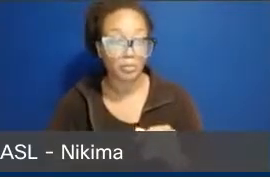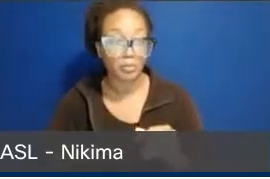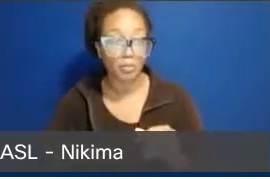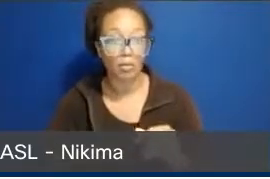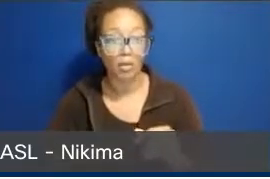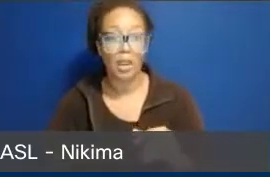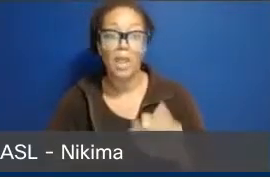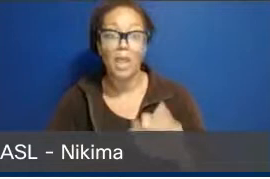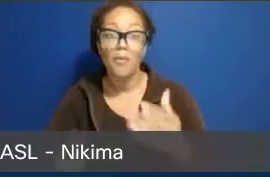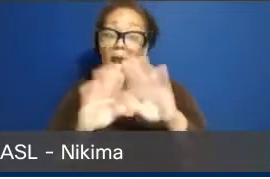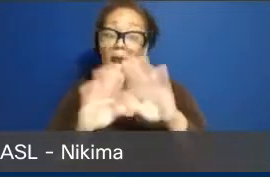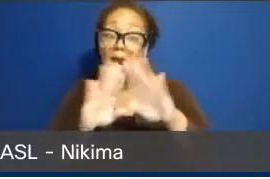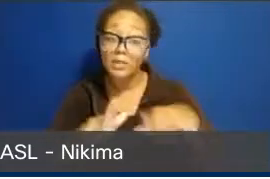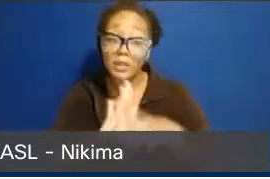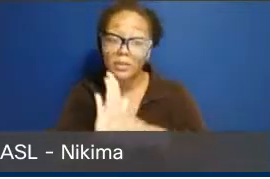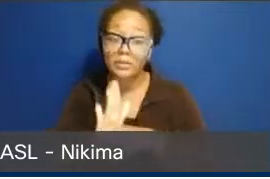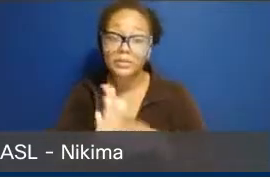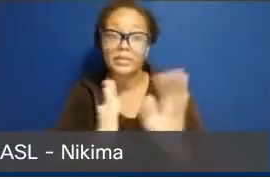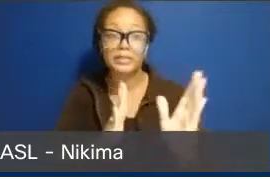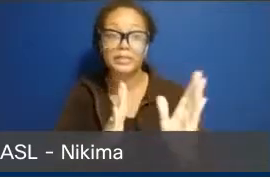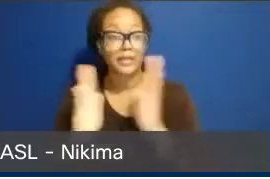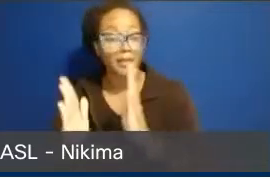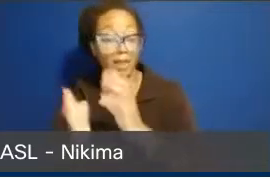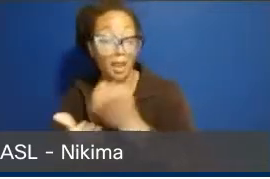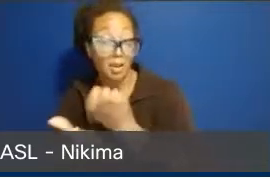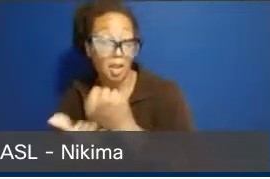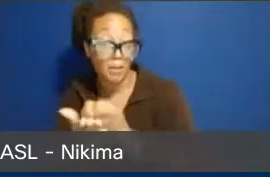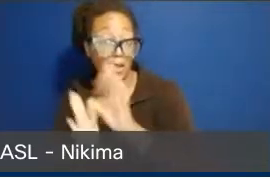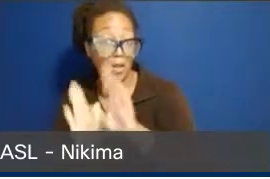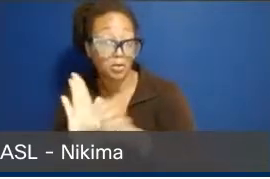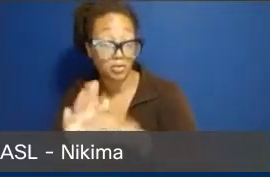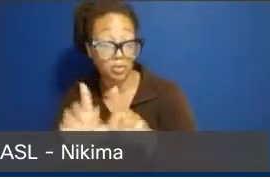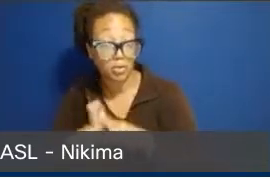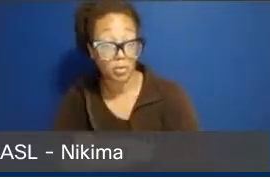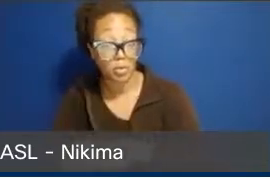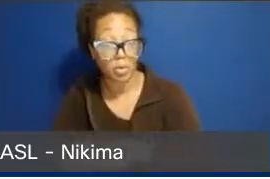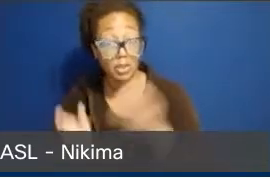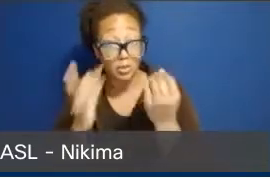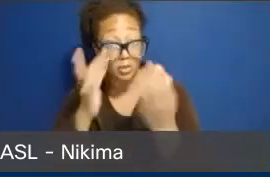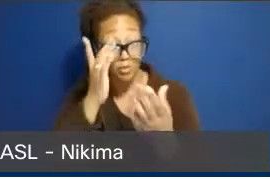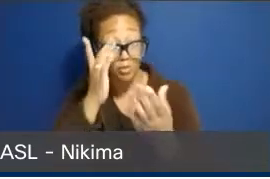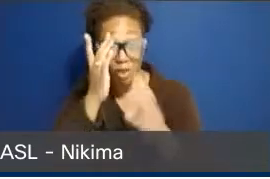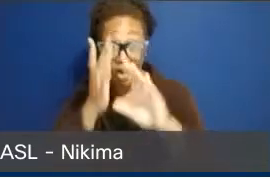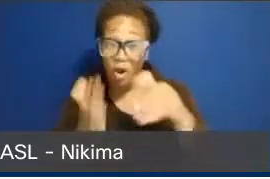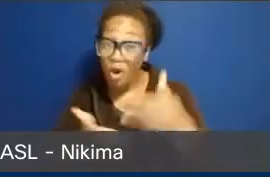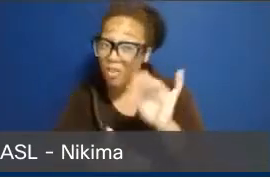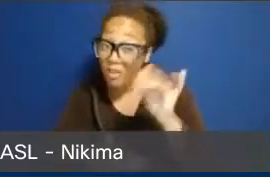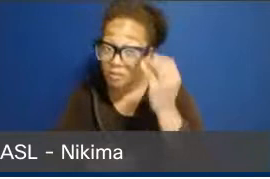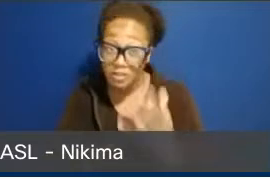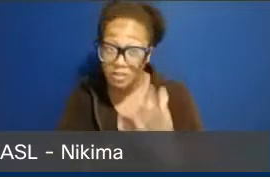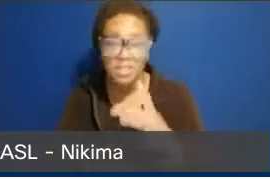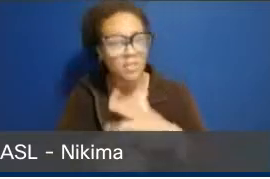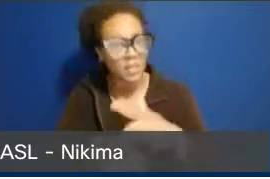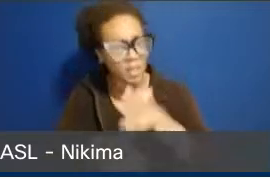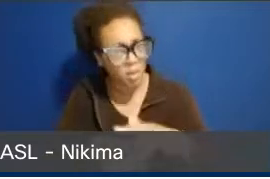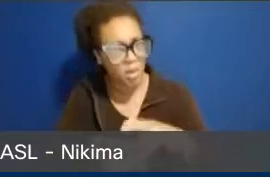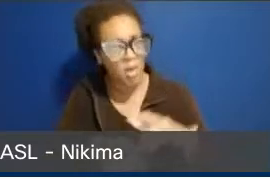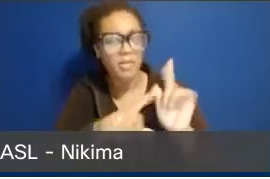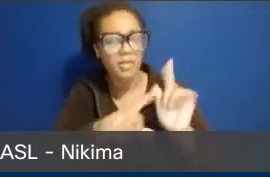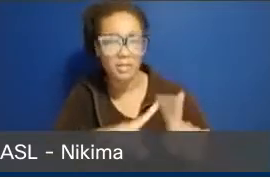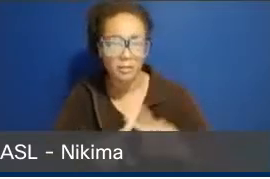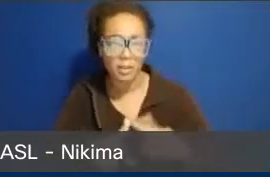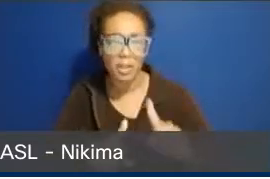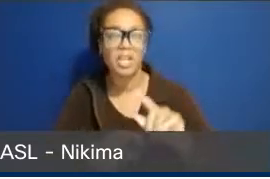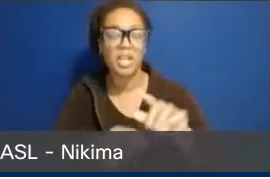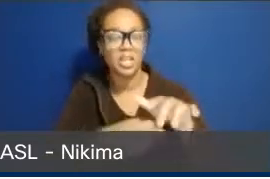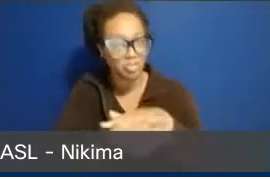that any of this data is available at all of the different geographical levels that you'll learn a little